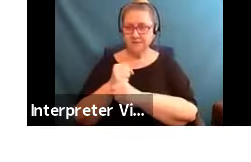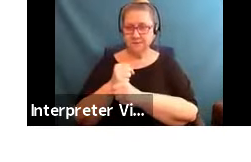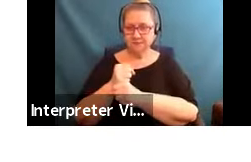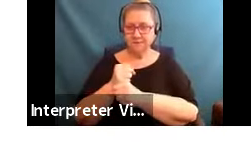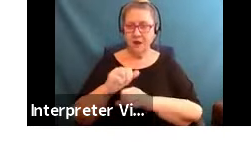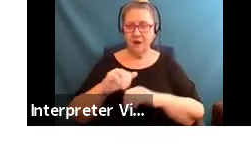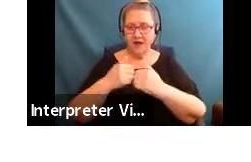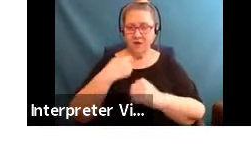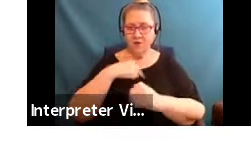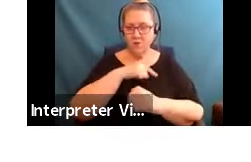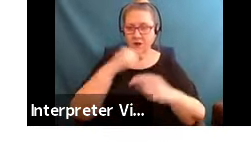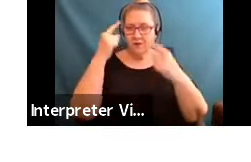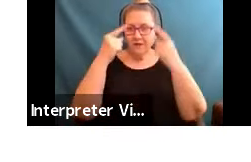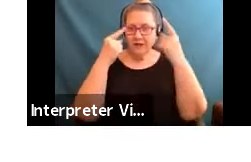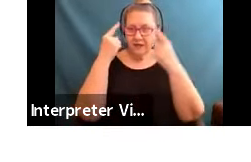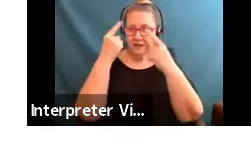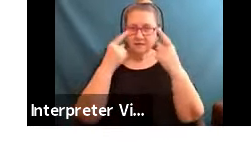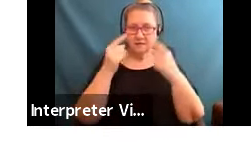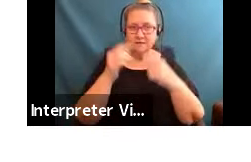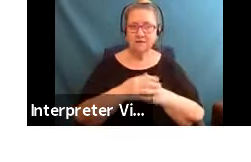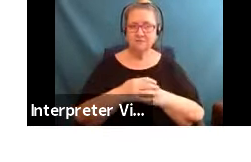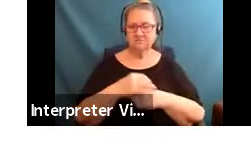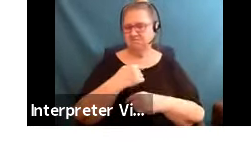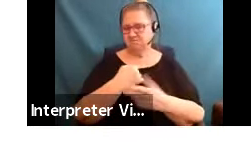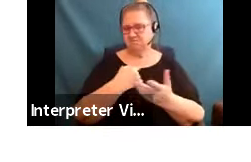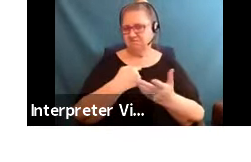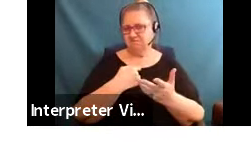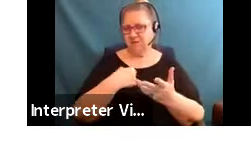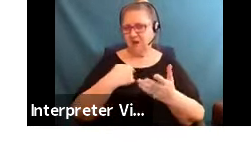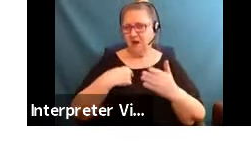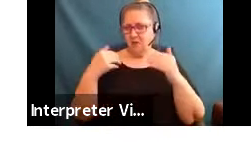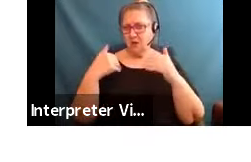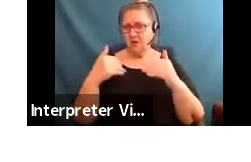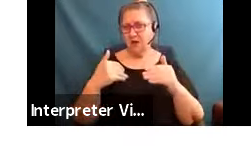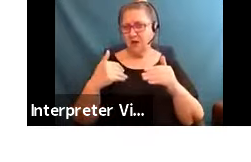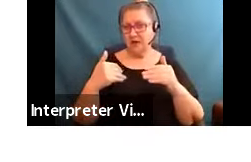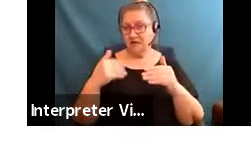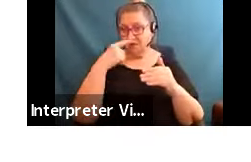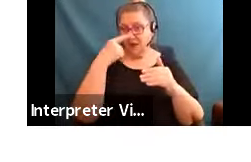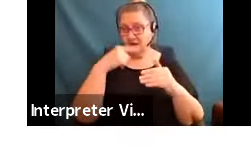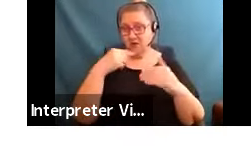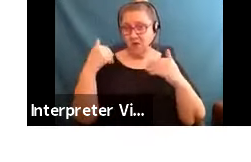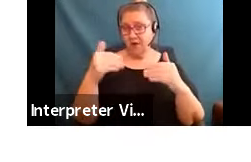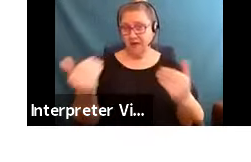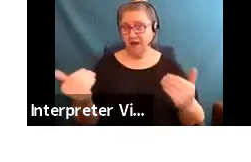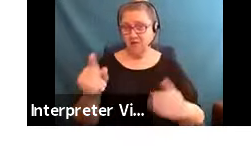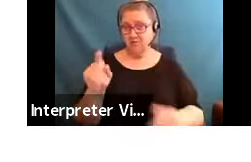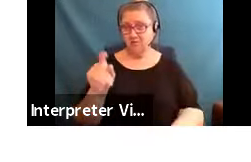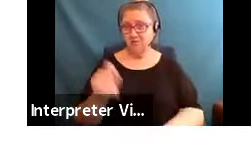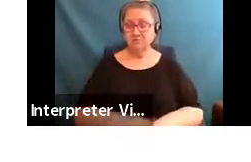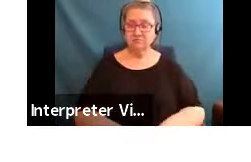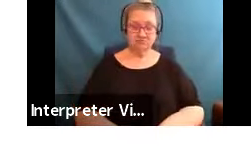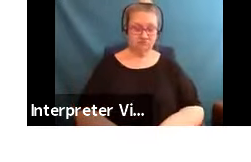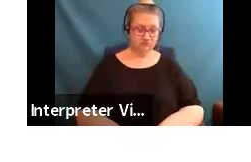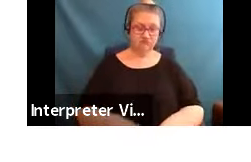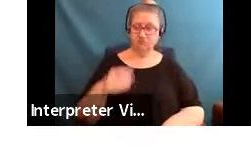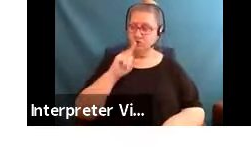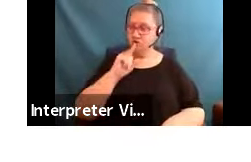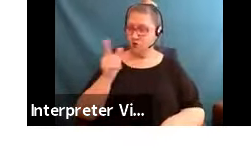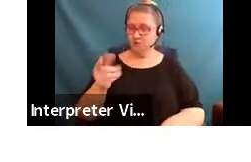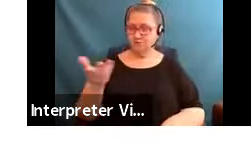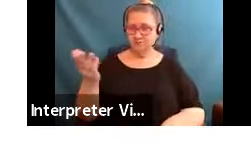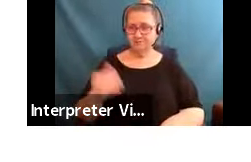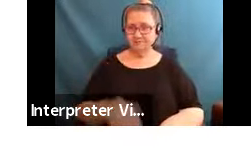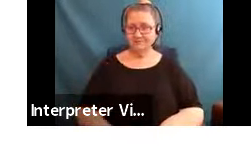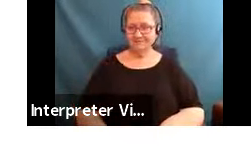we're thinking about the issues. Actually, why don't I go ahead and do you want, Bobby, can I just go ahead and do that now? Absolutely. Okay. All right. That's